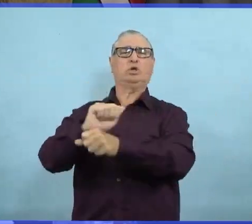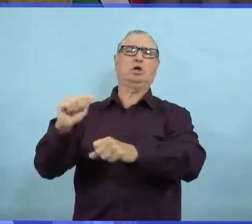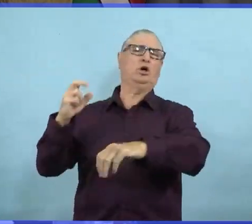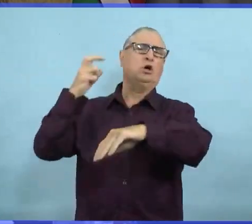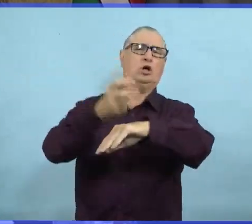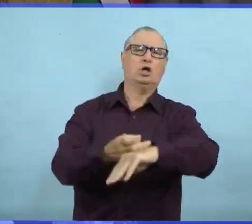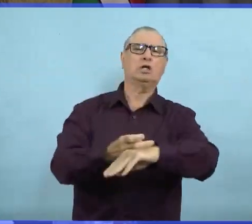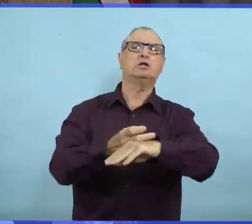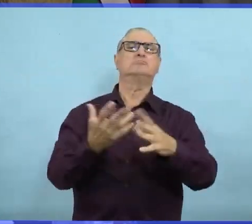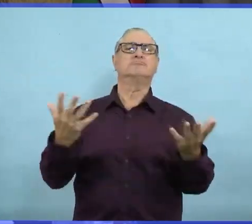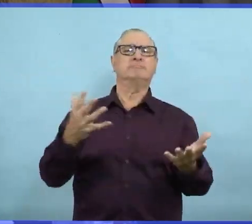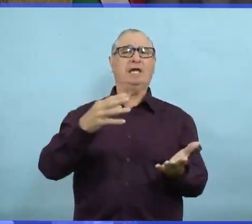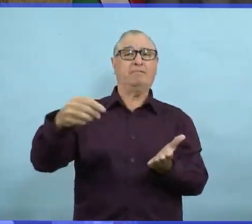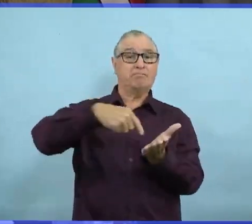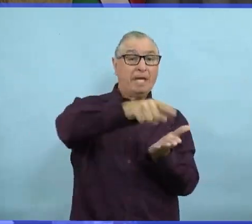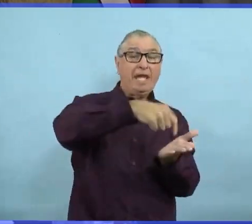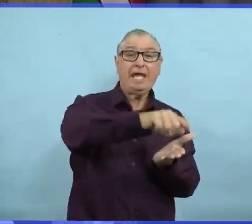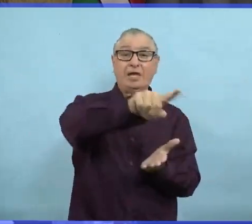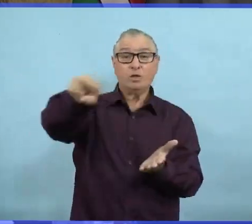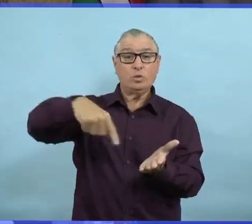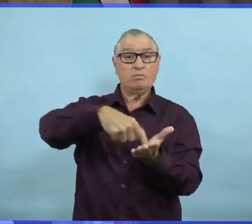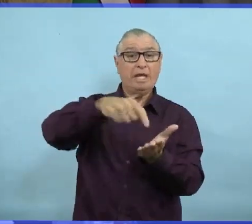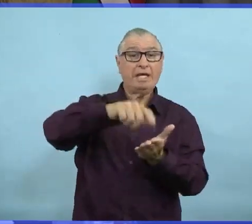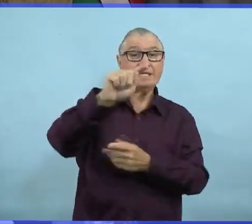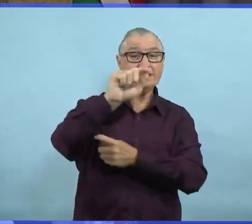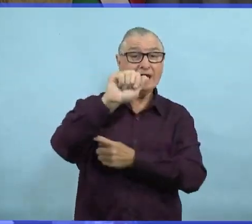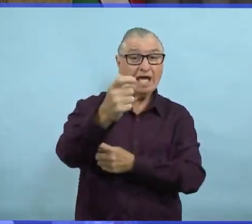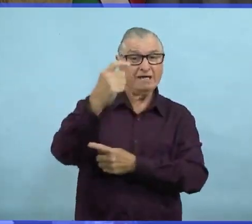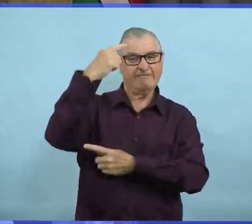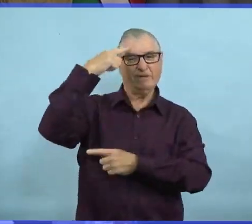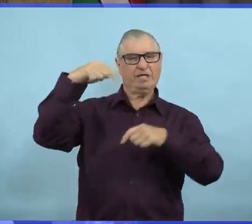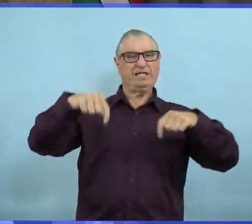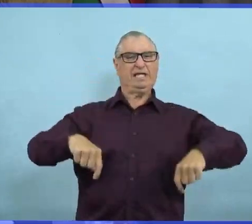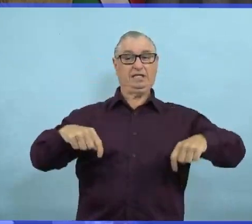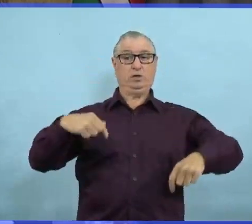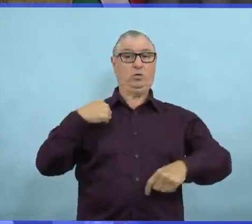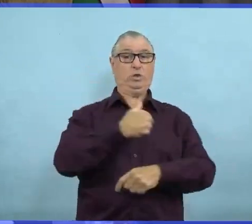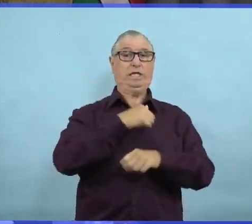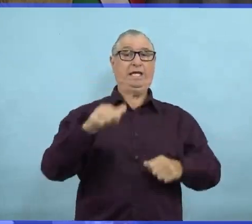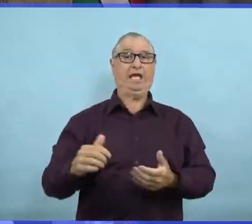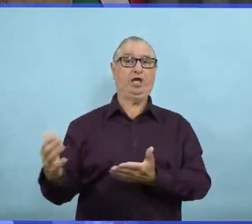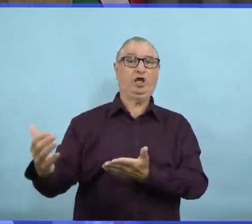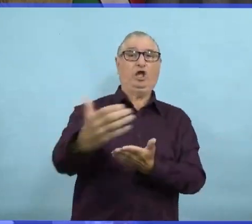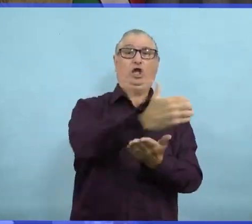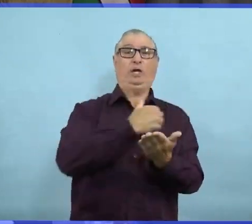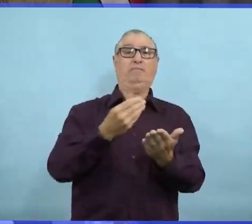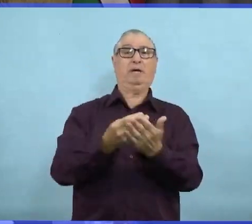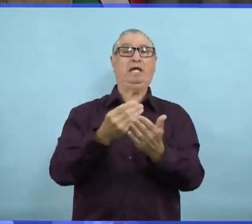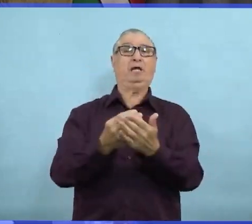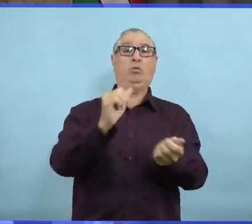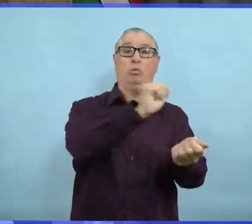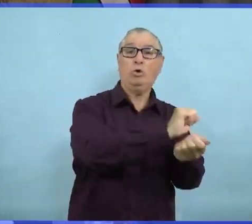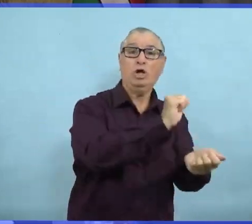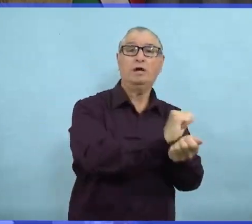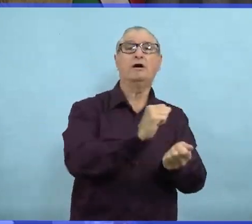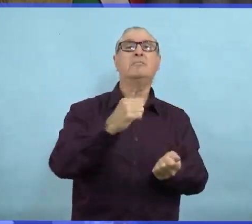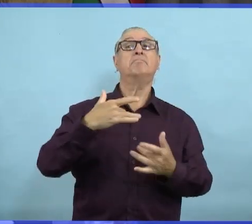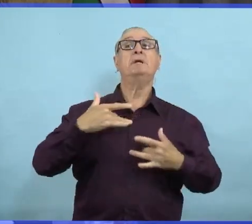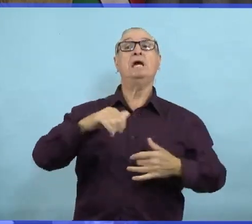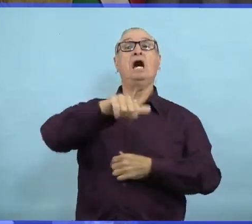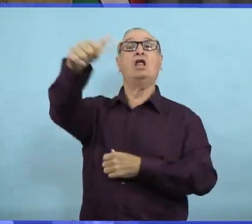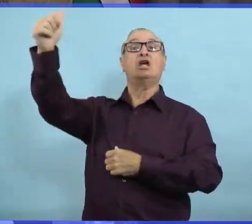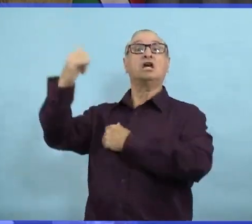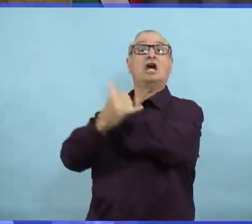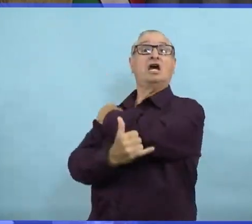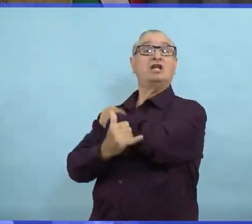and to earn an income and to become self-sufficient people and to have the opportunity to build and grow. And so many